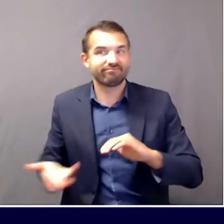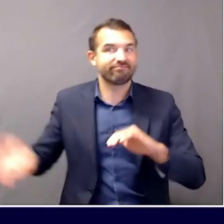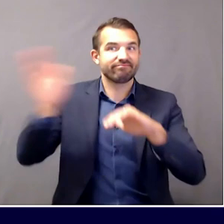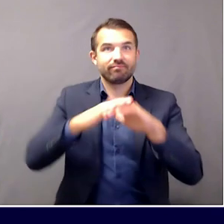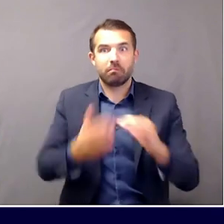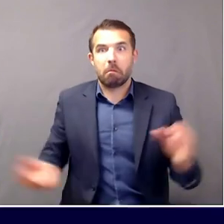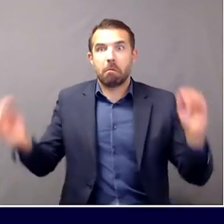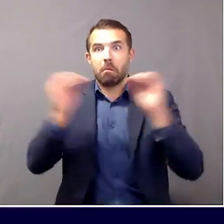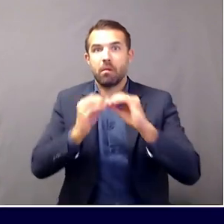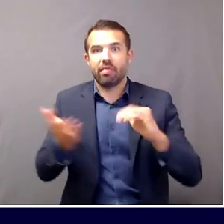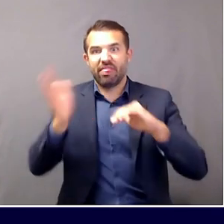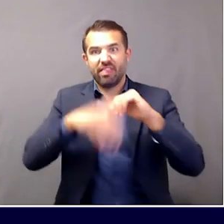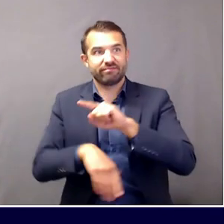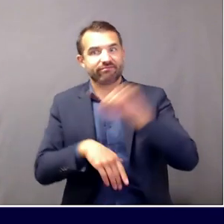average right now.